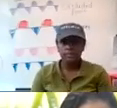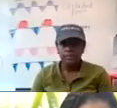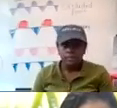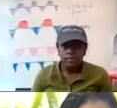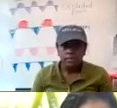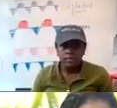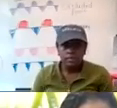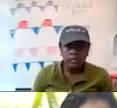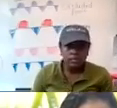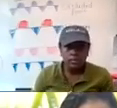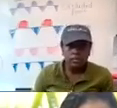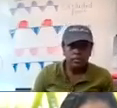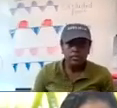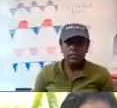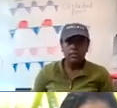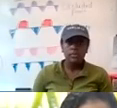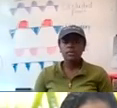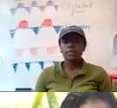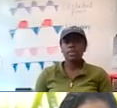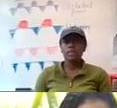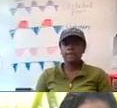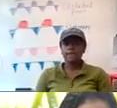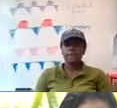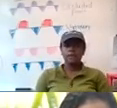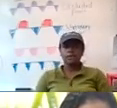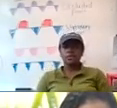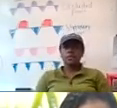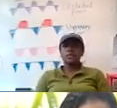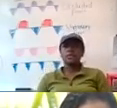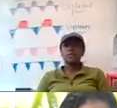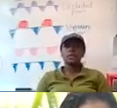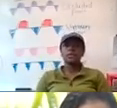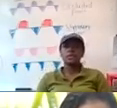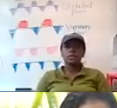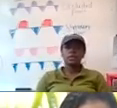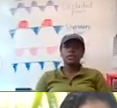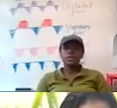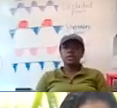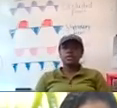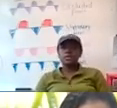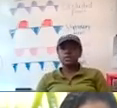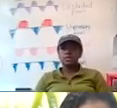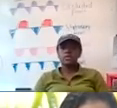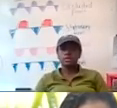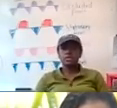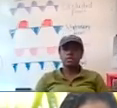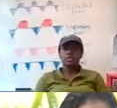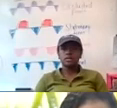So this is just a Tower Garden refresher, pretty much. I know a lot of you all probably will not be